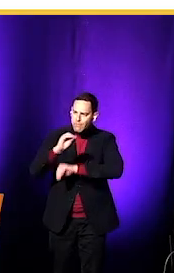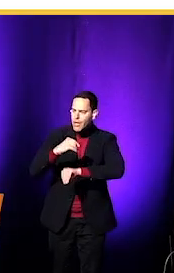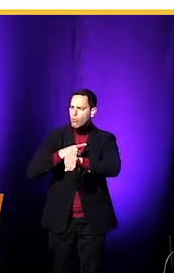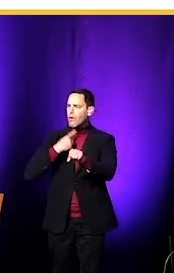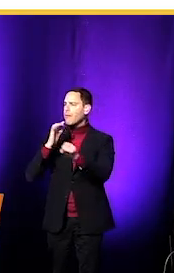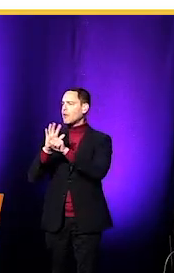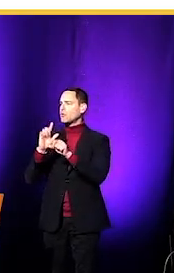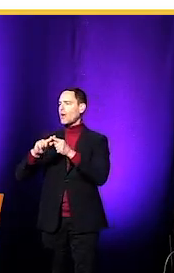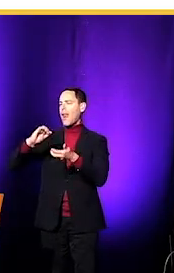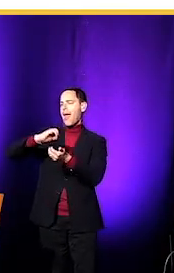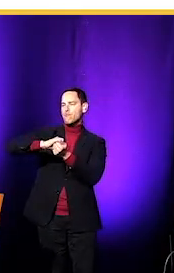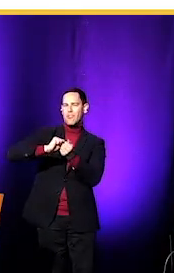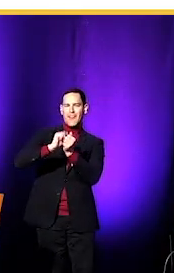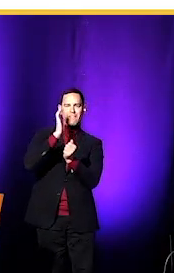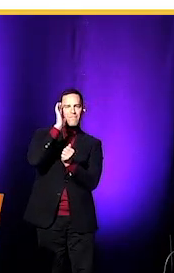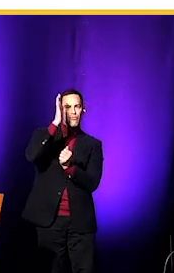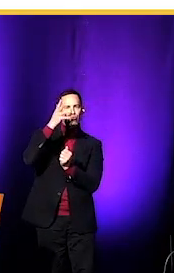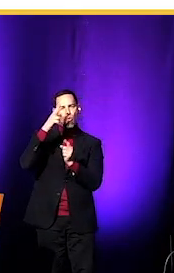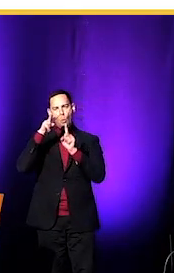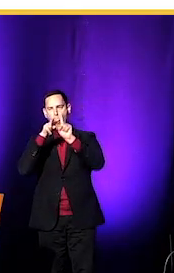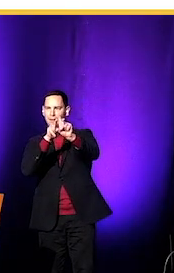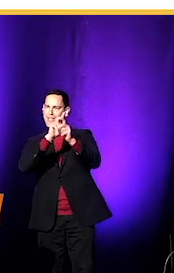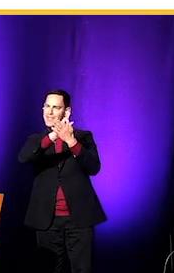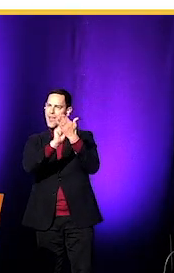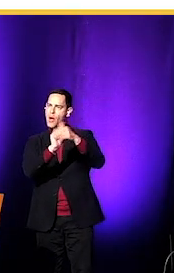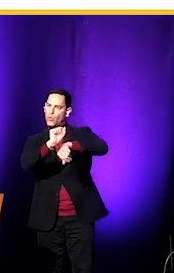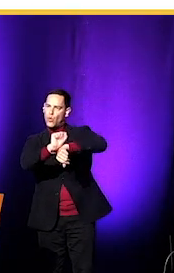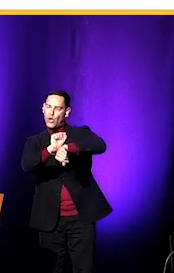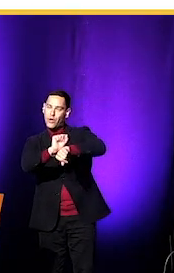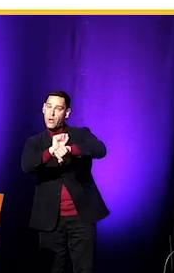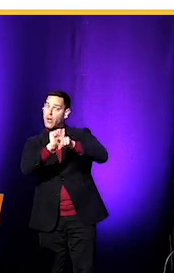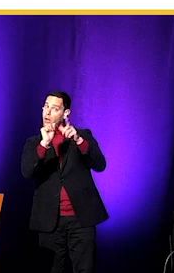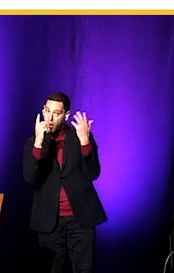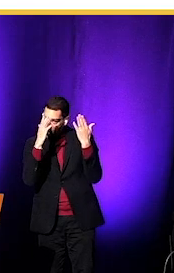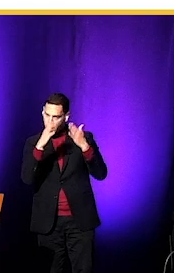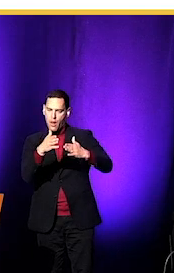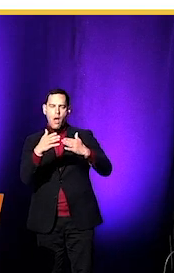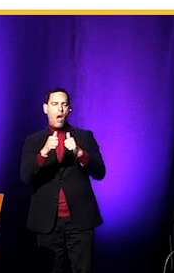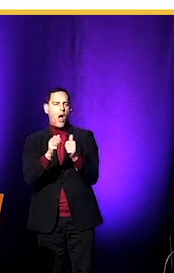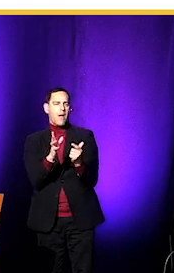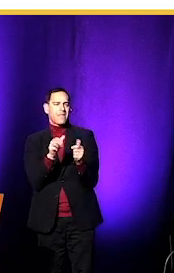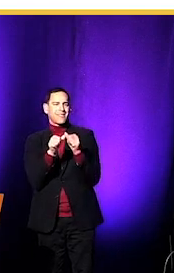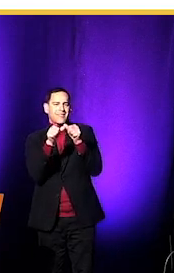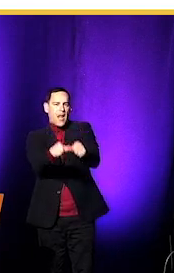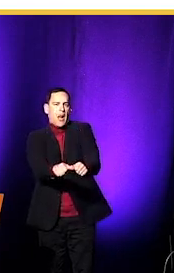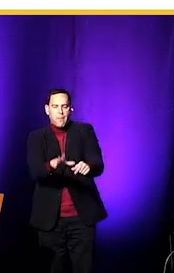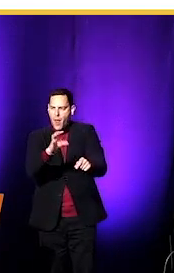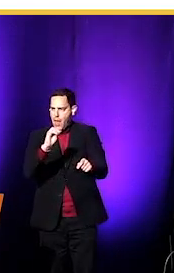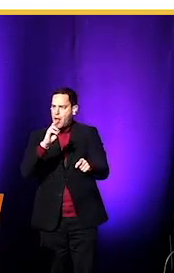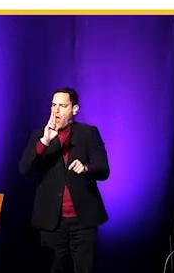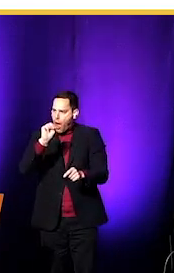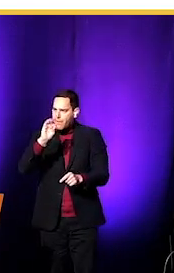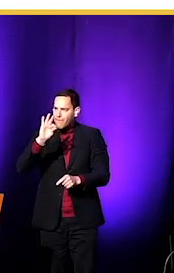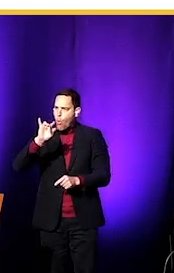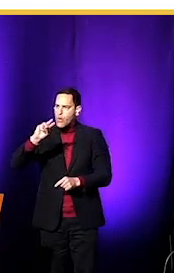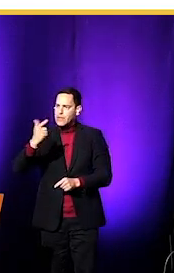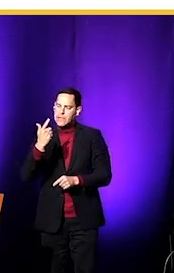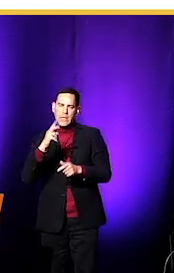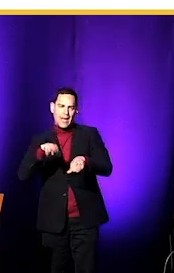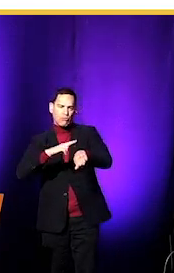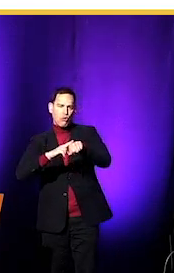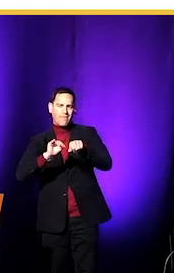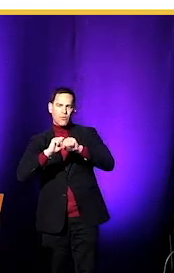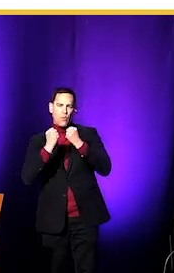design work with a sustained focus on the unfolding and developmental nature of the social life of people developed across